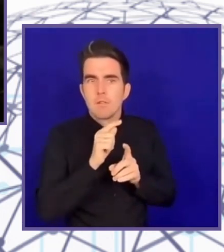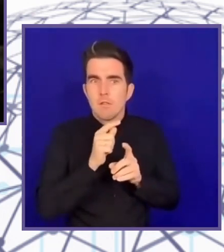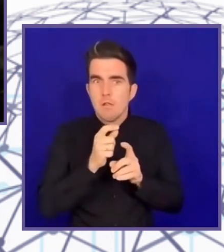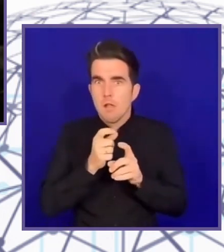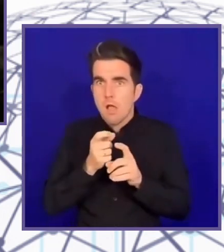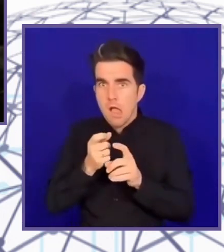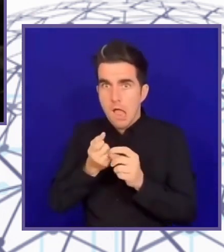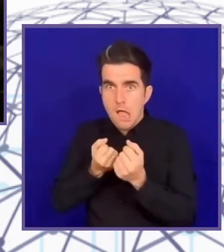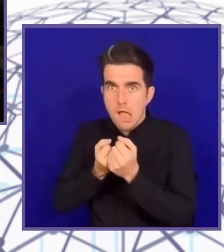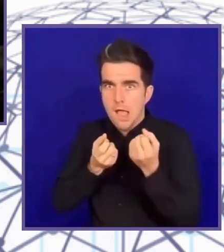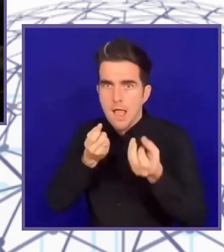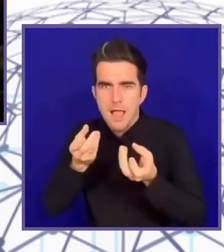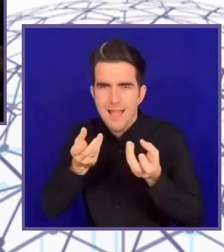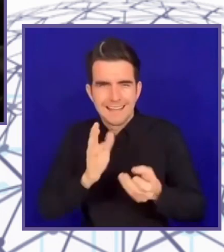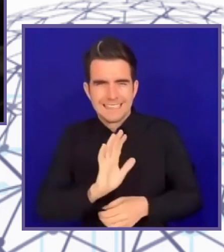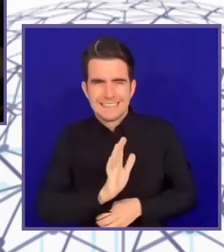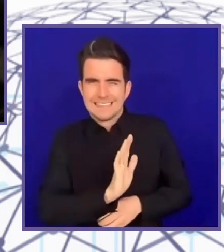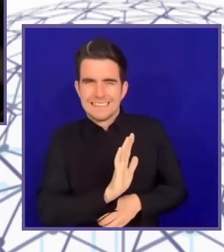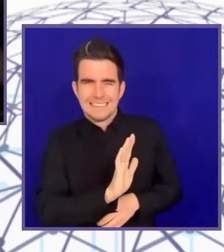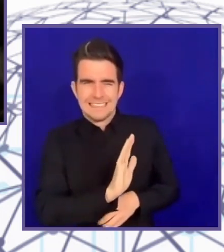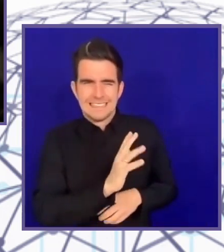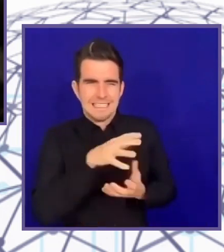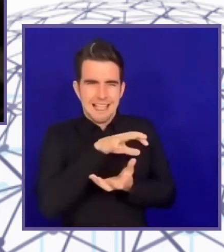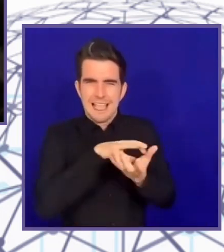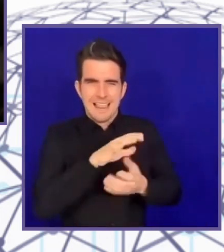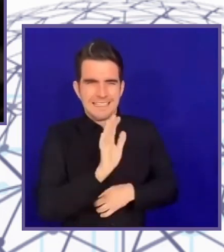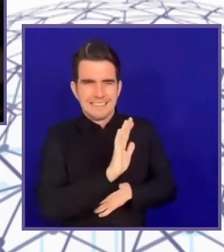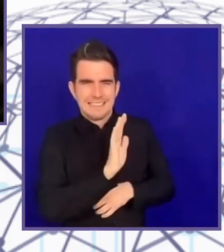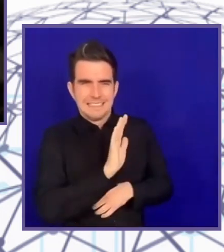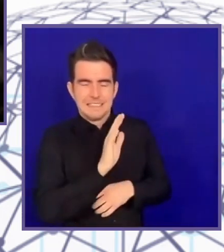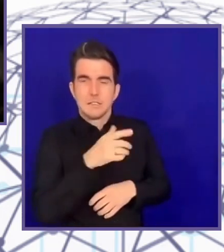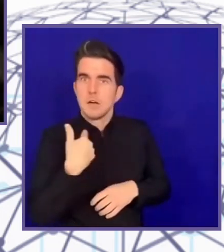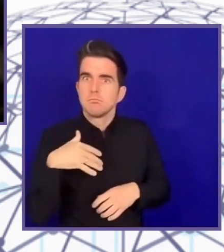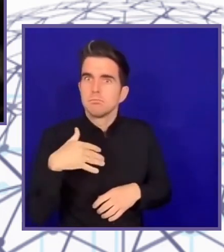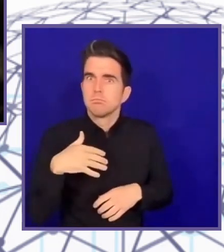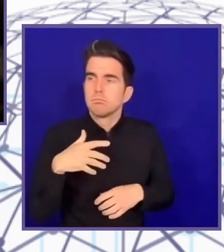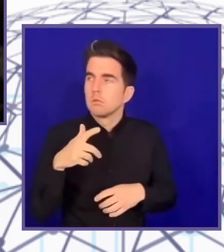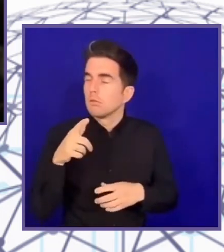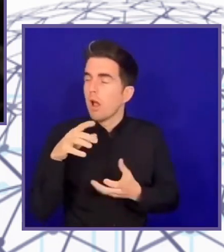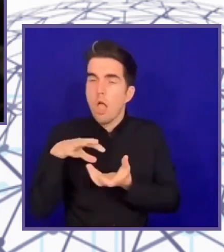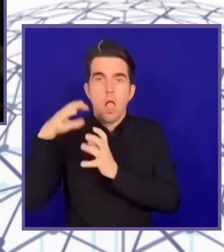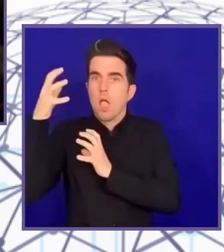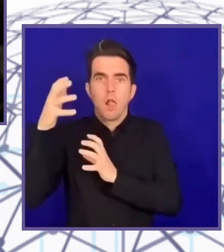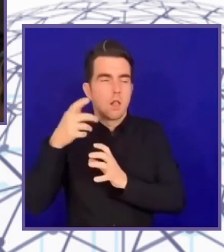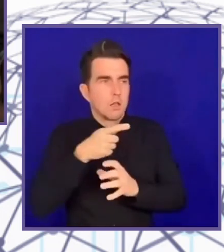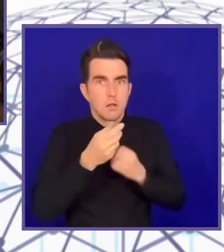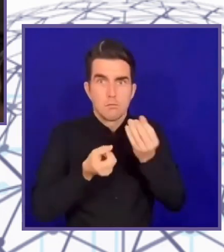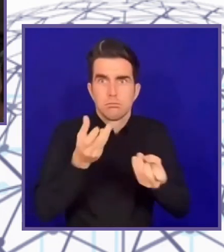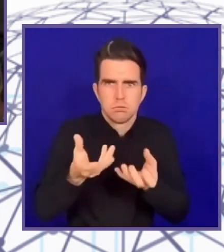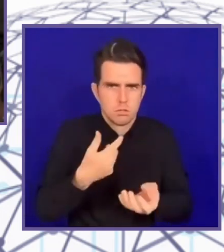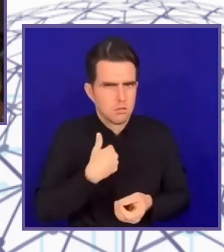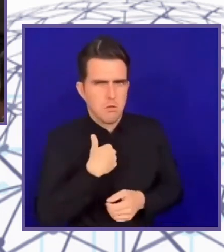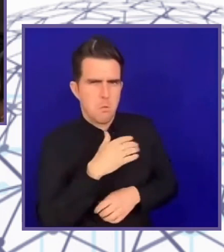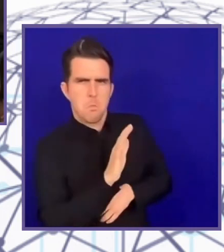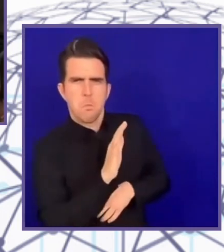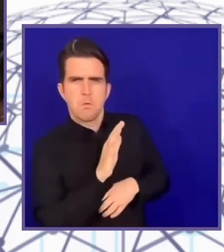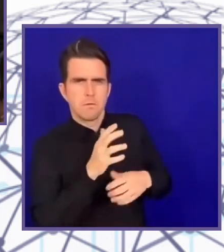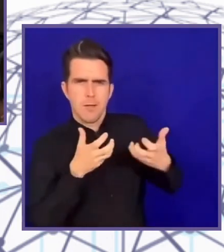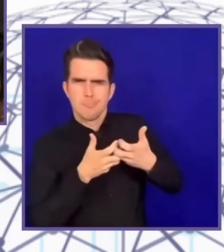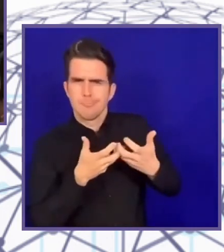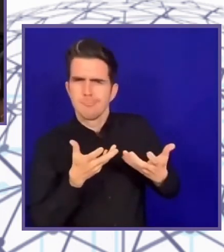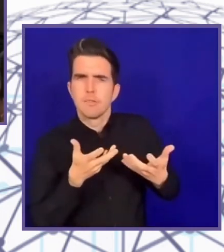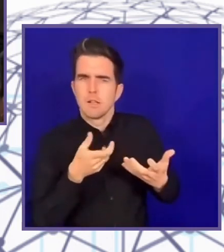FCDO, we come under pressure, right, to act and to do stuff, but if you look at the kind of warehouses